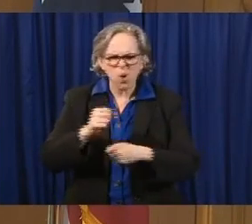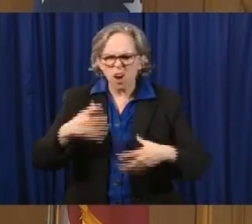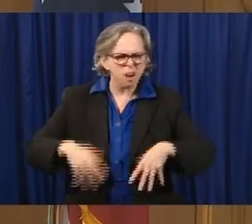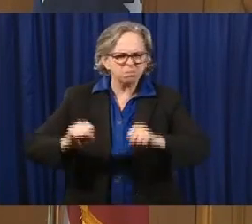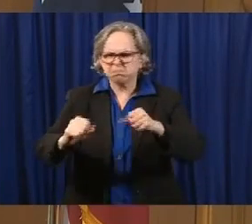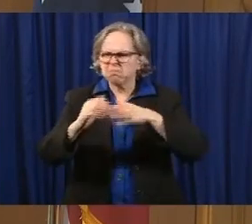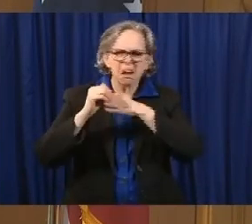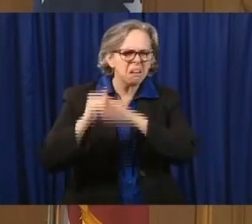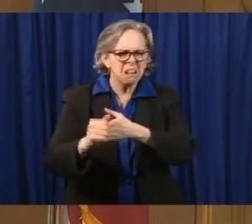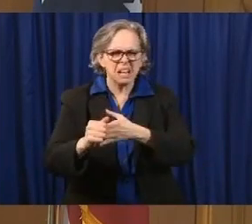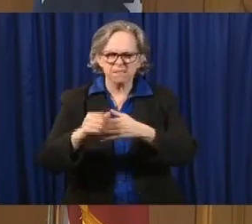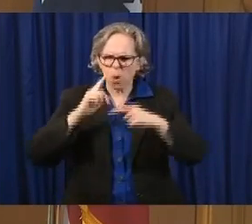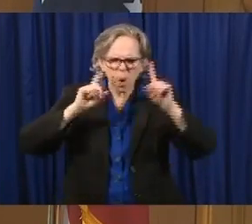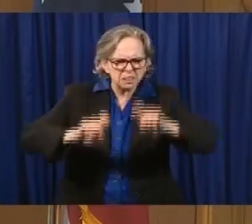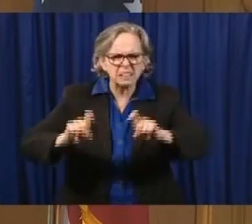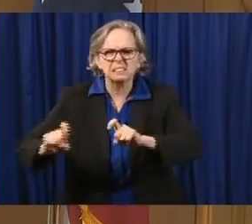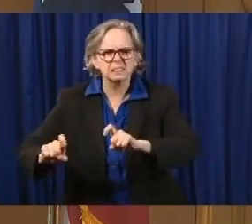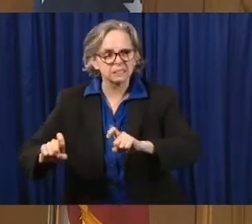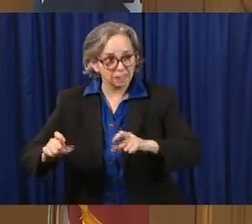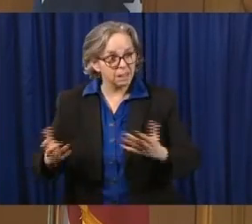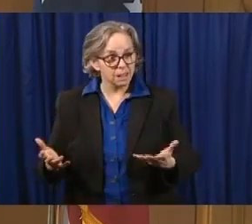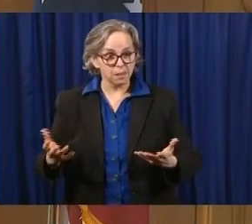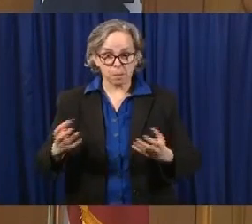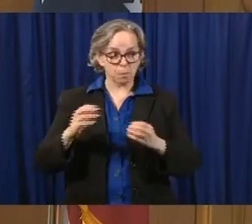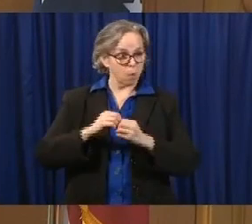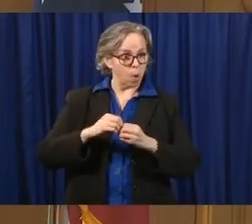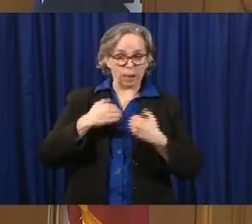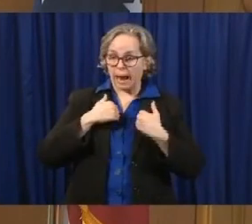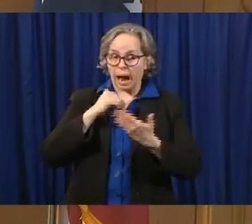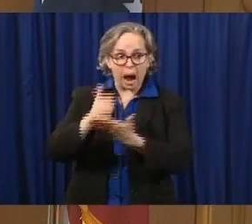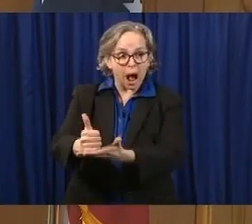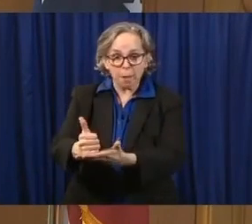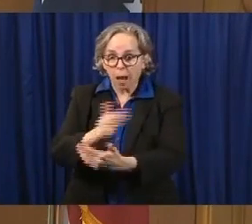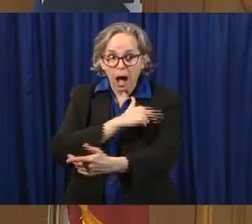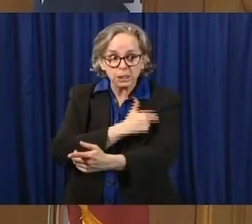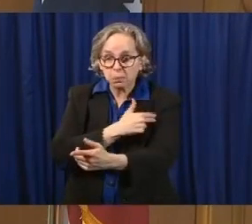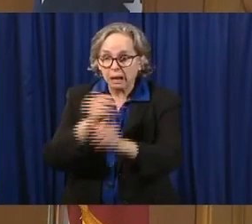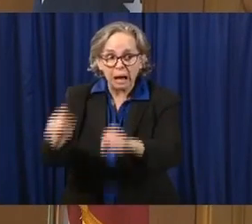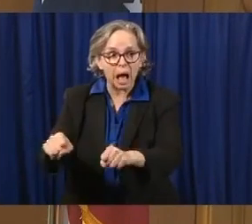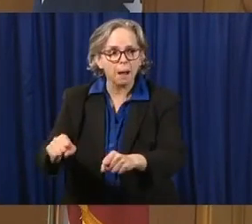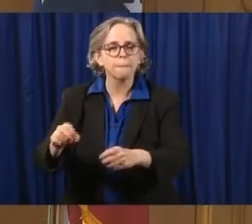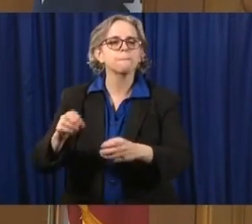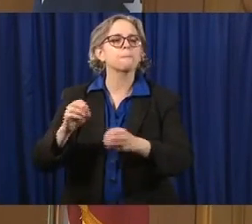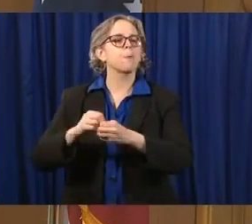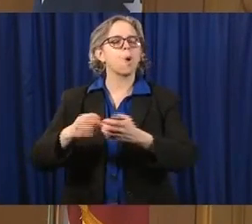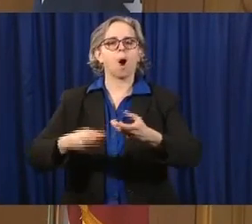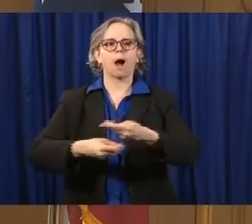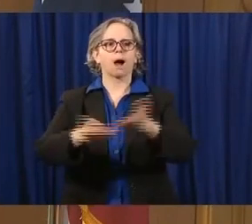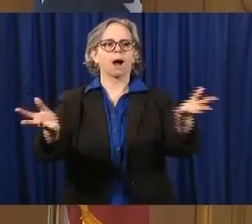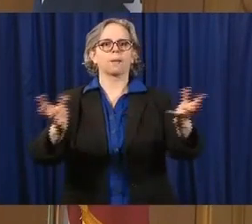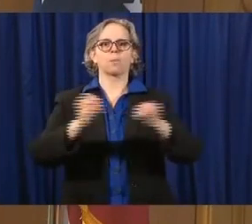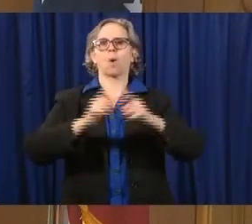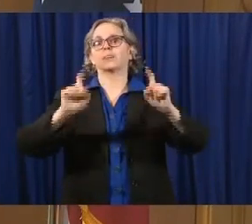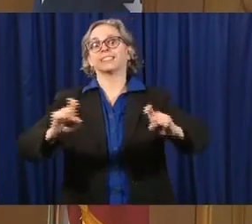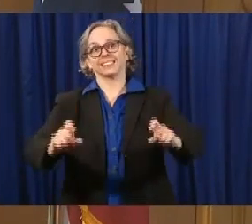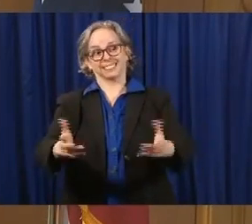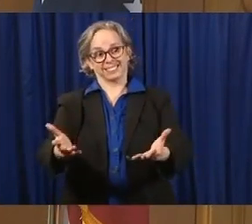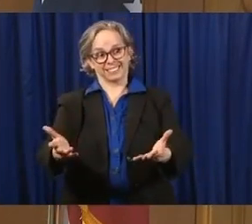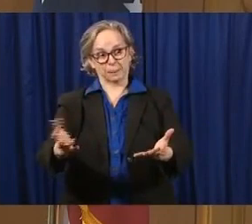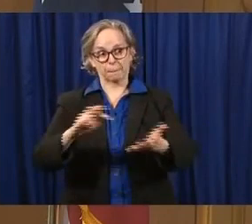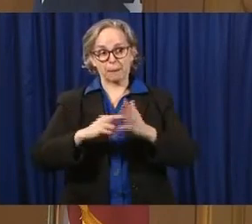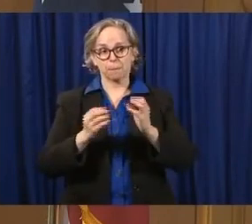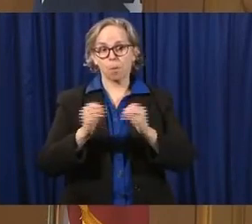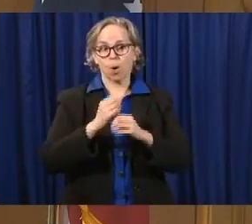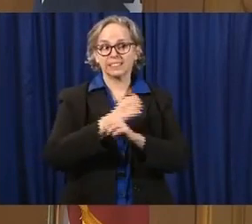the more we can help them, the more robust our testing can be, the more safer the workplaces can be. The better that we can